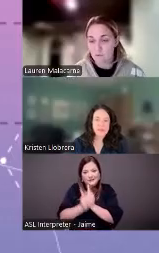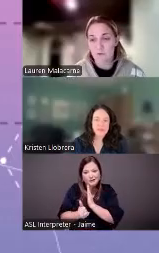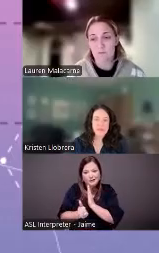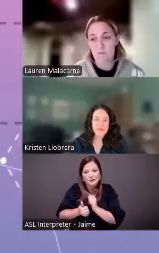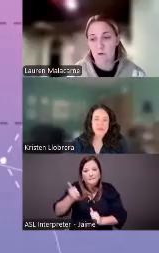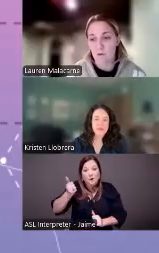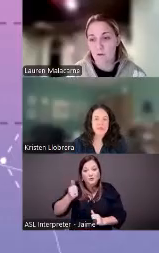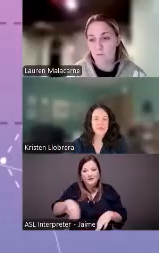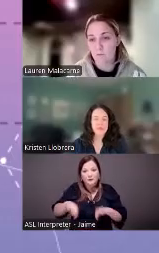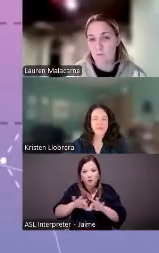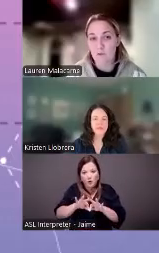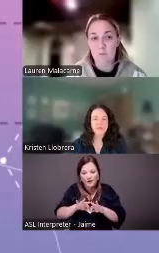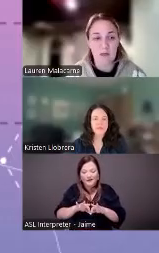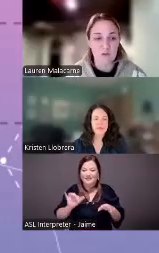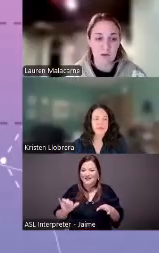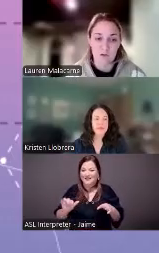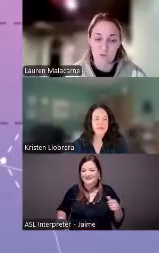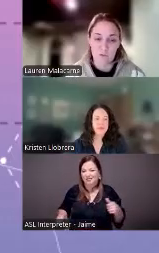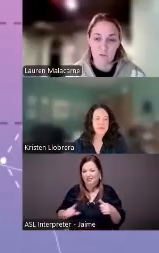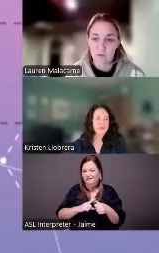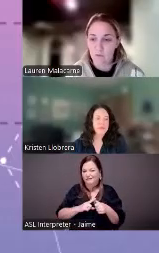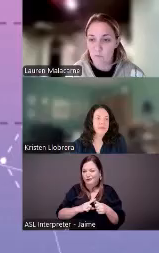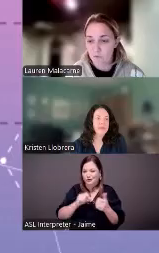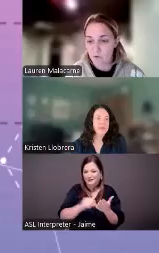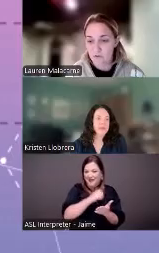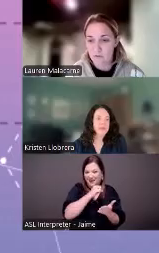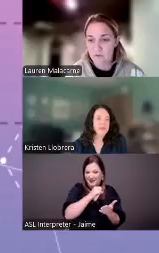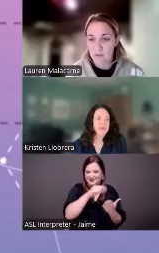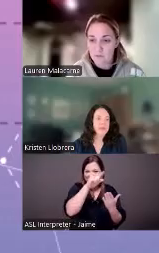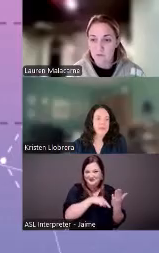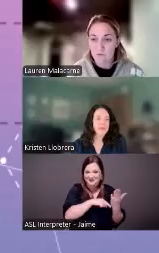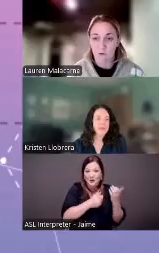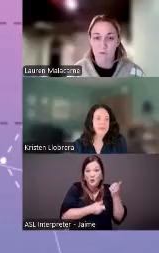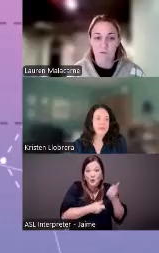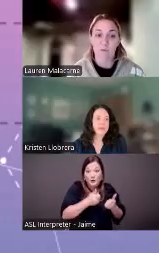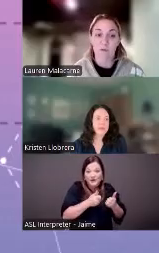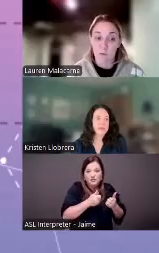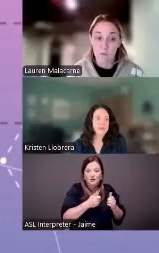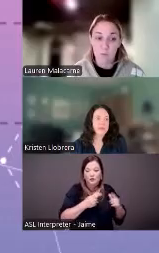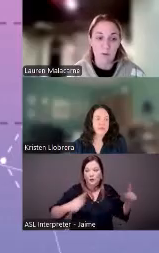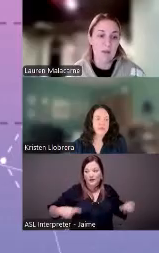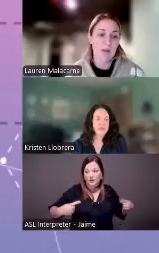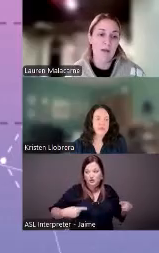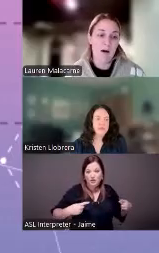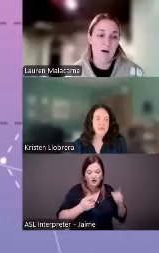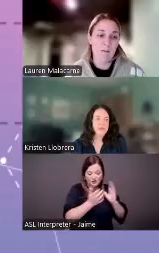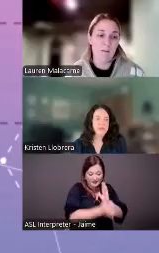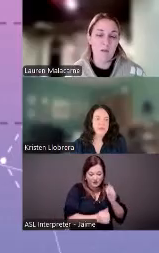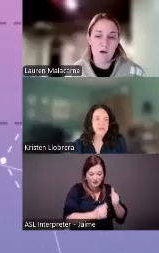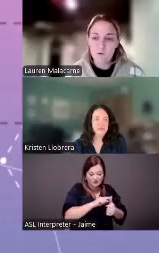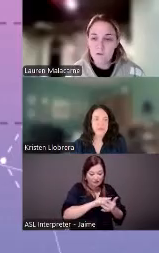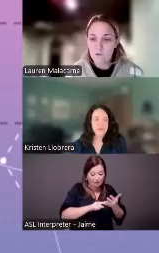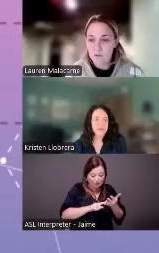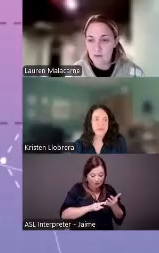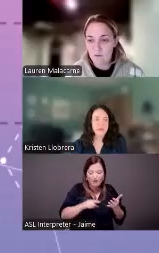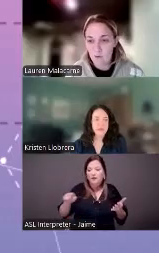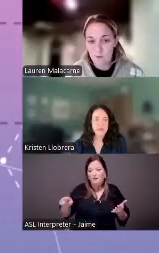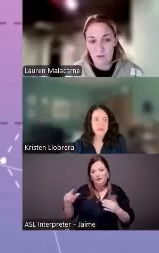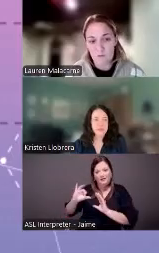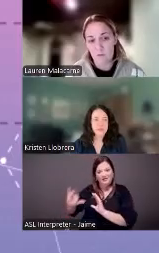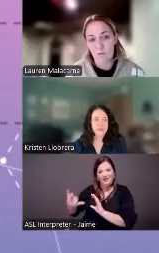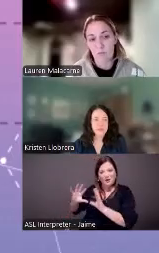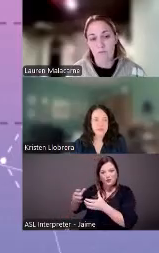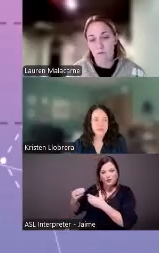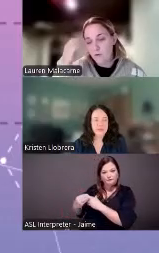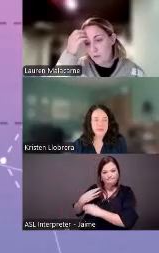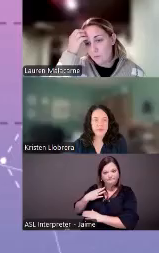that first, that first page that I showed with all the different wheelchair skills that was informed from that group. And then also just kind of helping